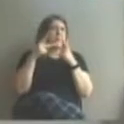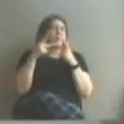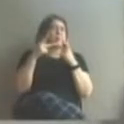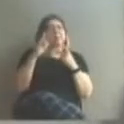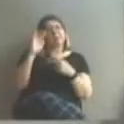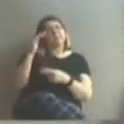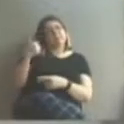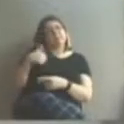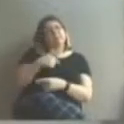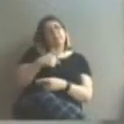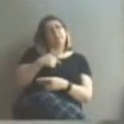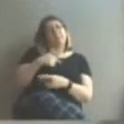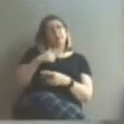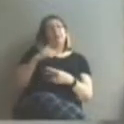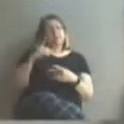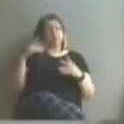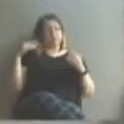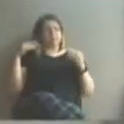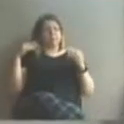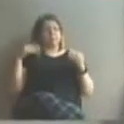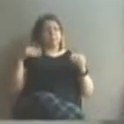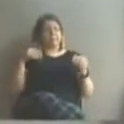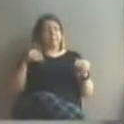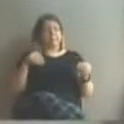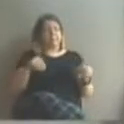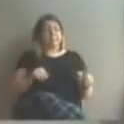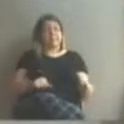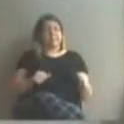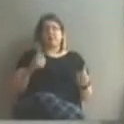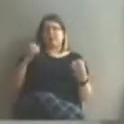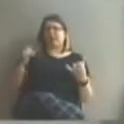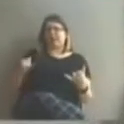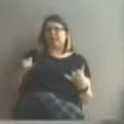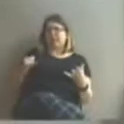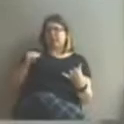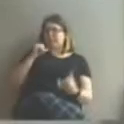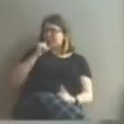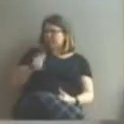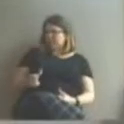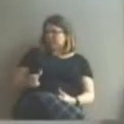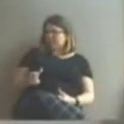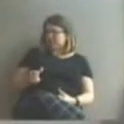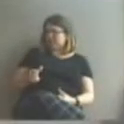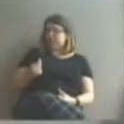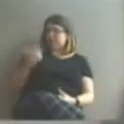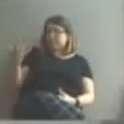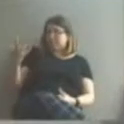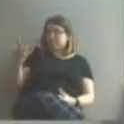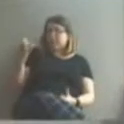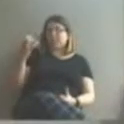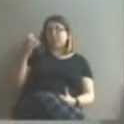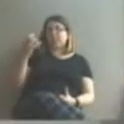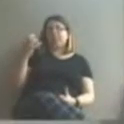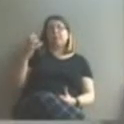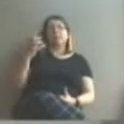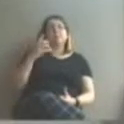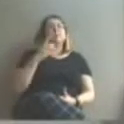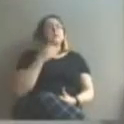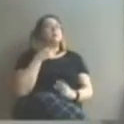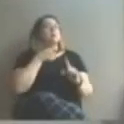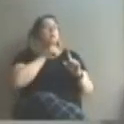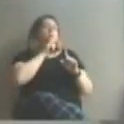because it seemed like we were streamlining a year ago, but now we're not. So I'd like to get some context around that. This position is